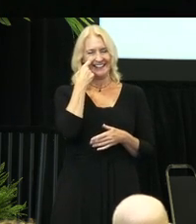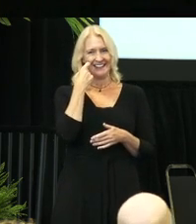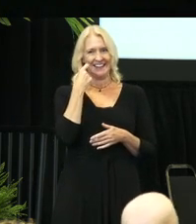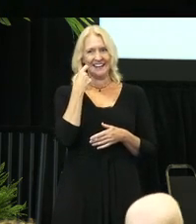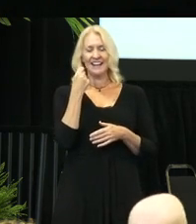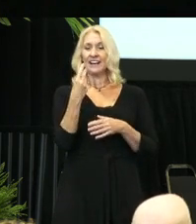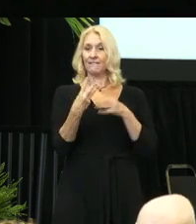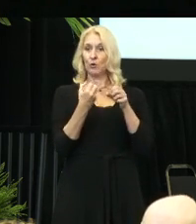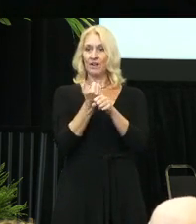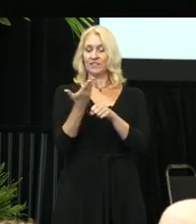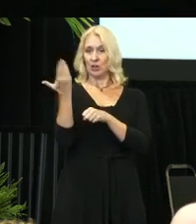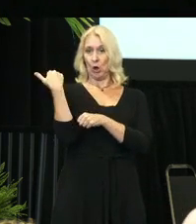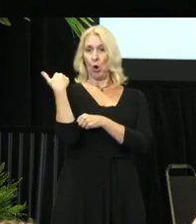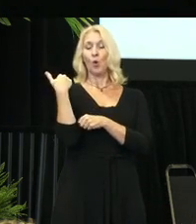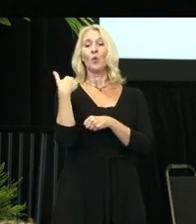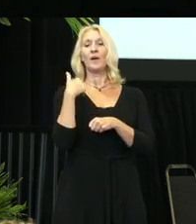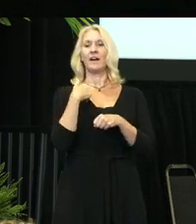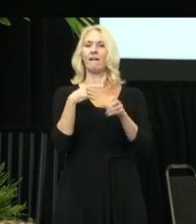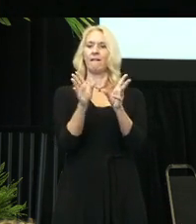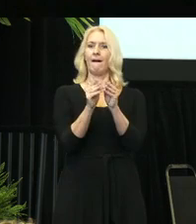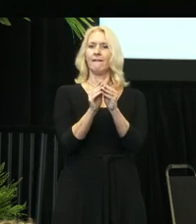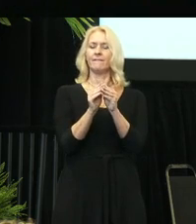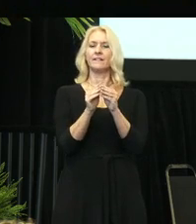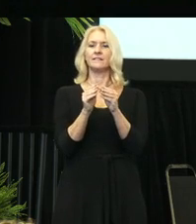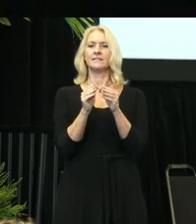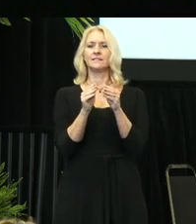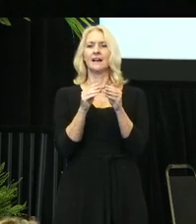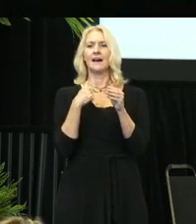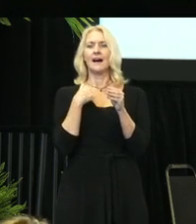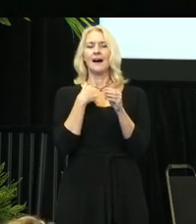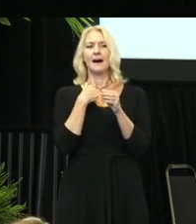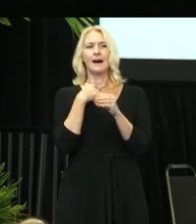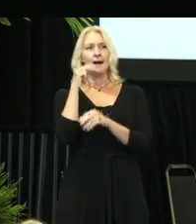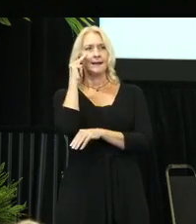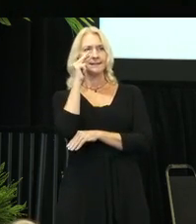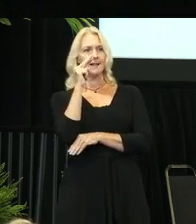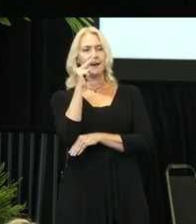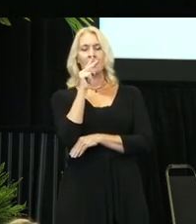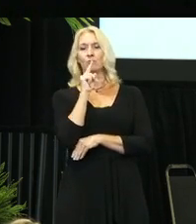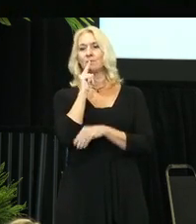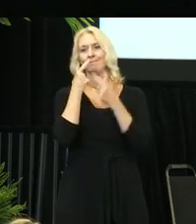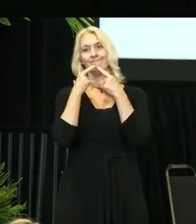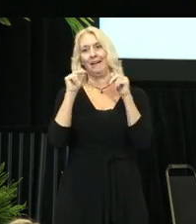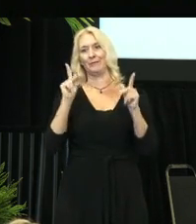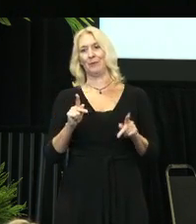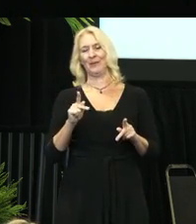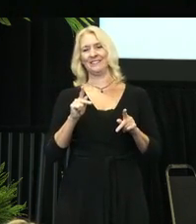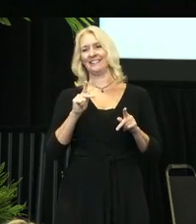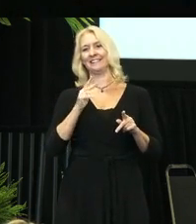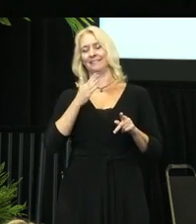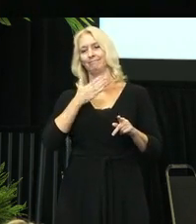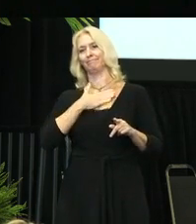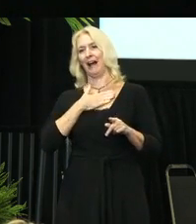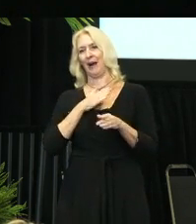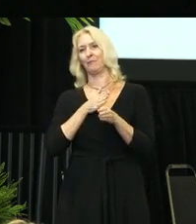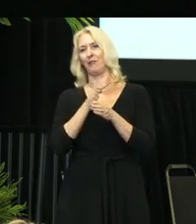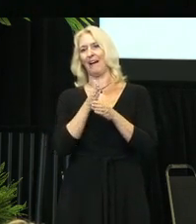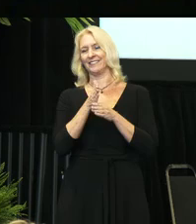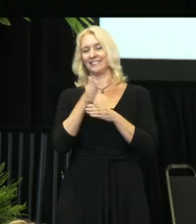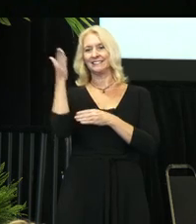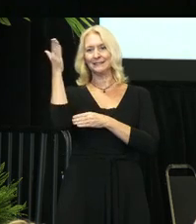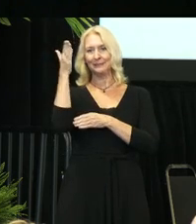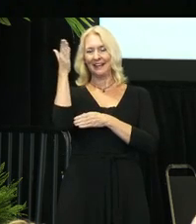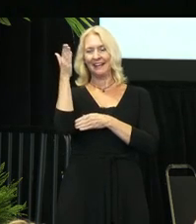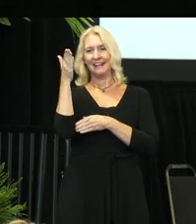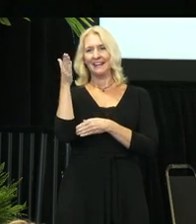Communication Association conference, I listened to a huge scholar in our field speak, Dr. Craig Gingrich Philbrook, and he has the same job that Dr. Mike Chenard